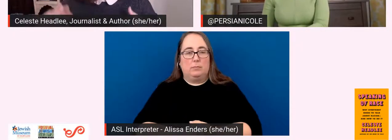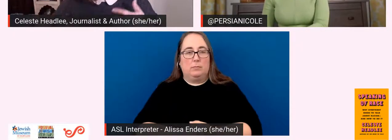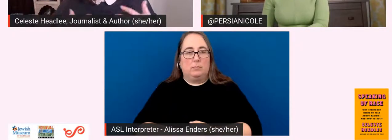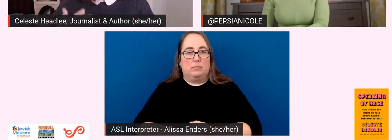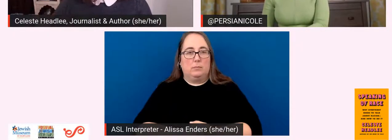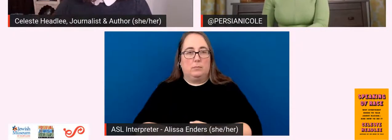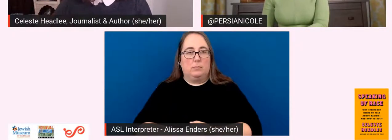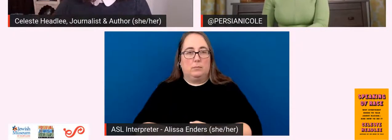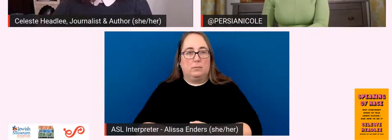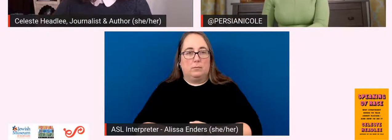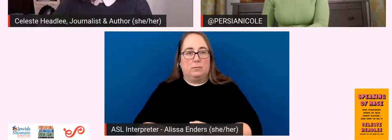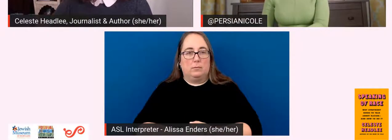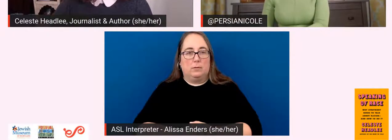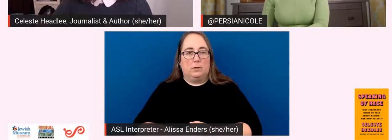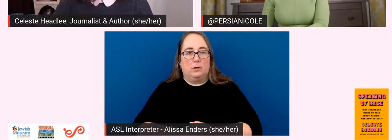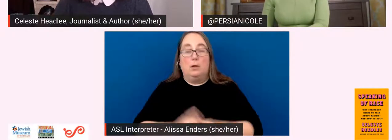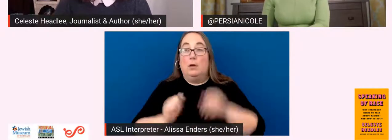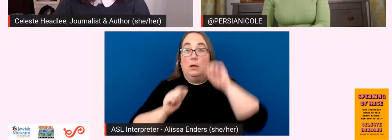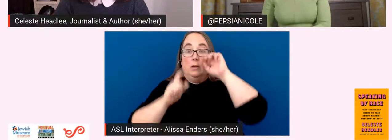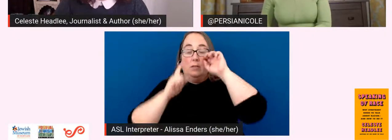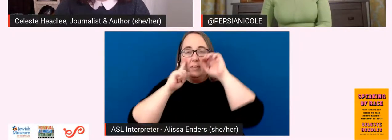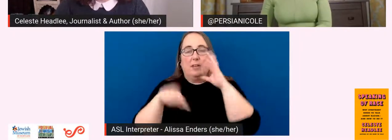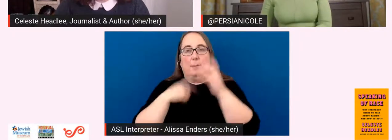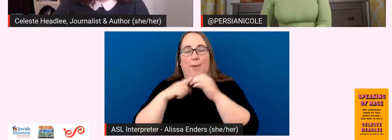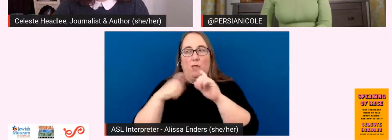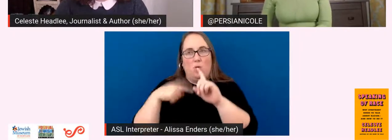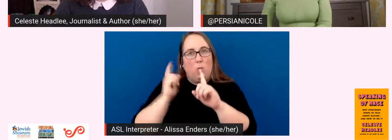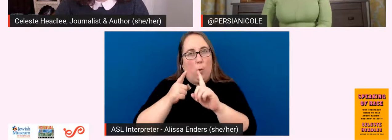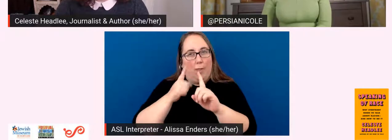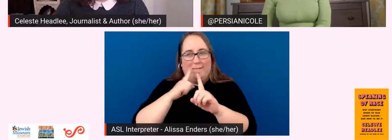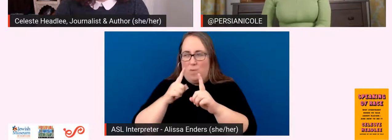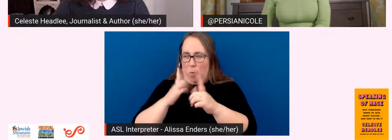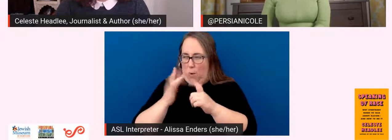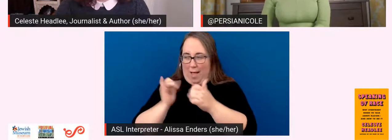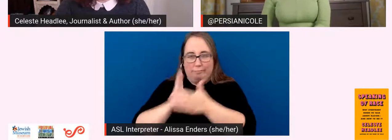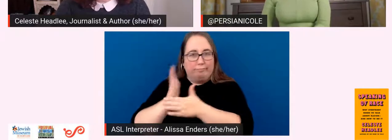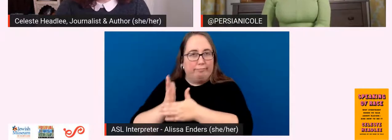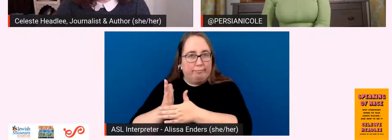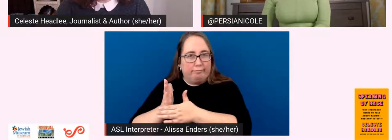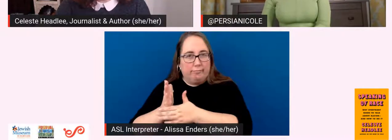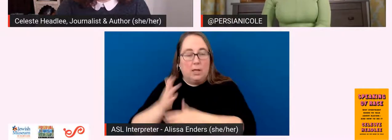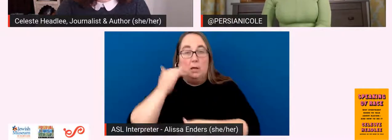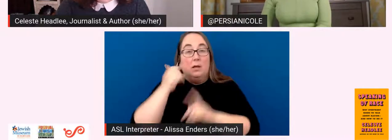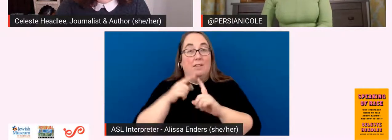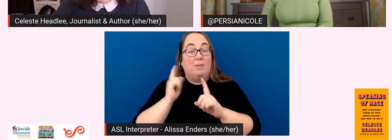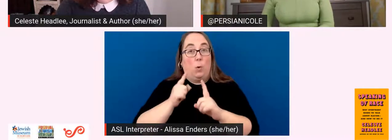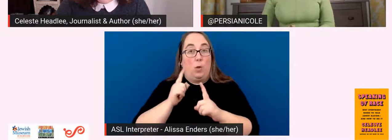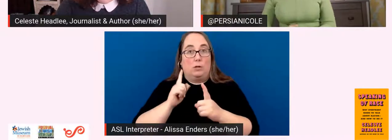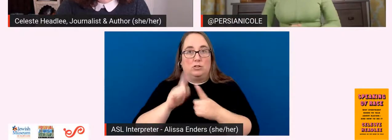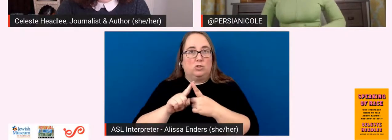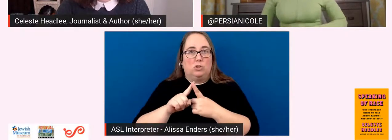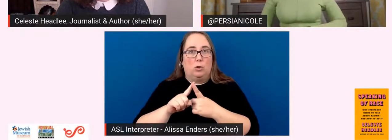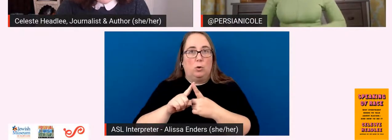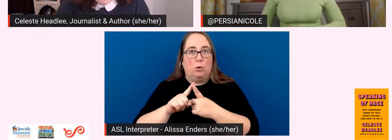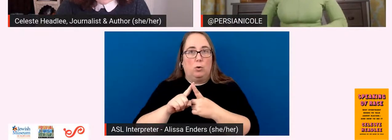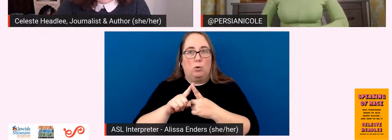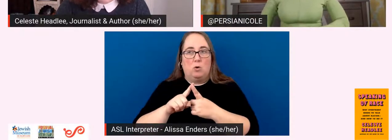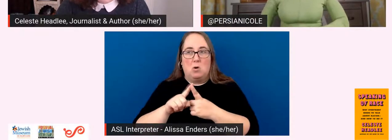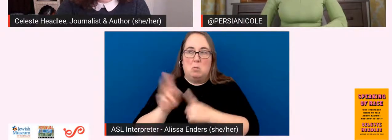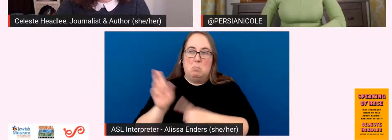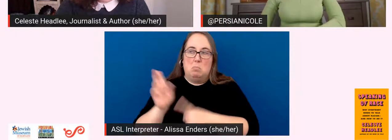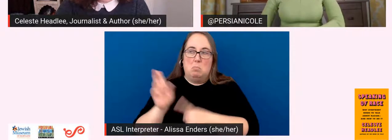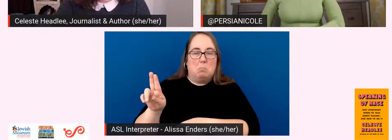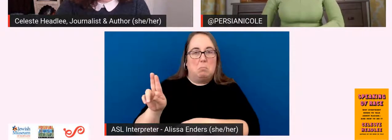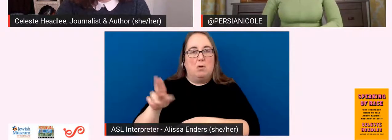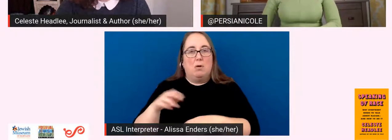also, you have to start thinking about the goal of these interactions. If our goal is to dunk on someone and get clicks